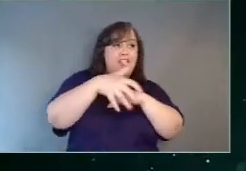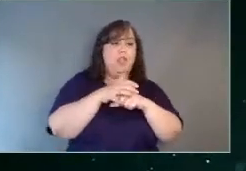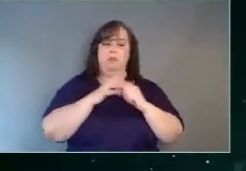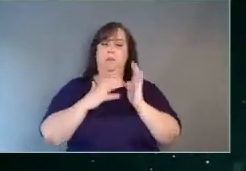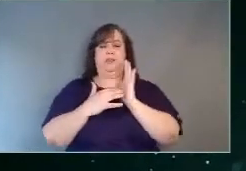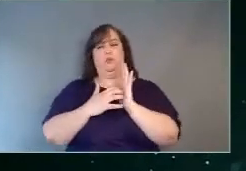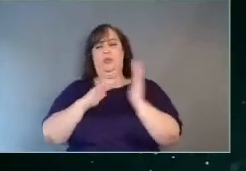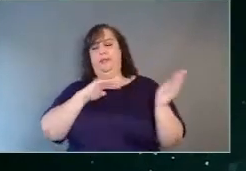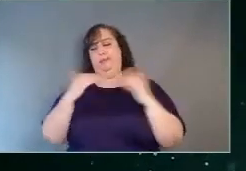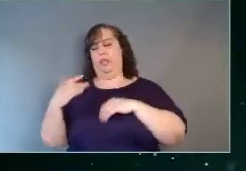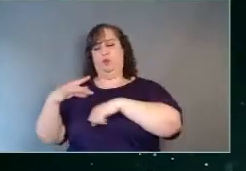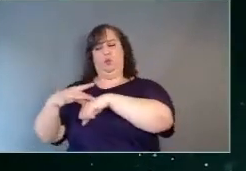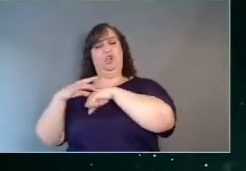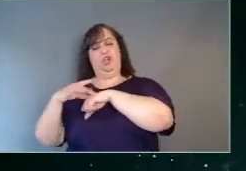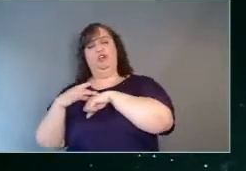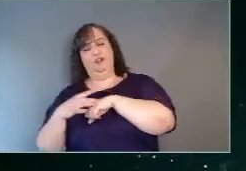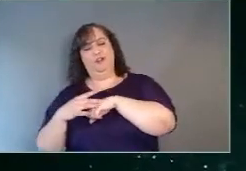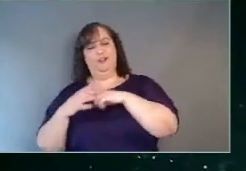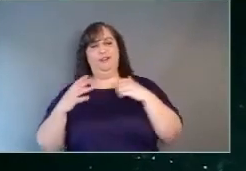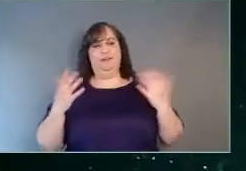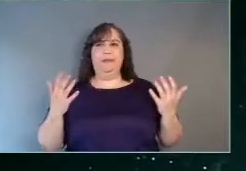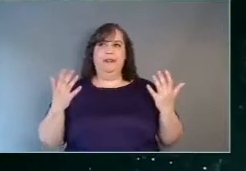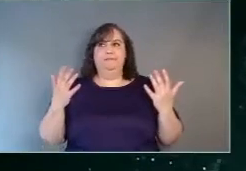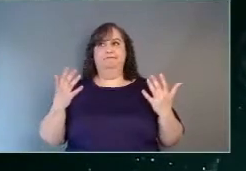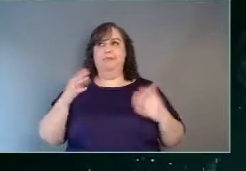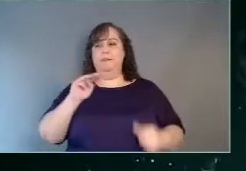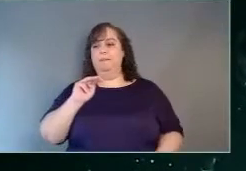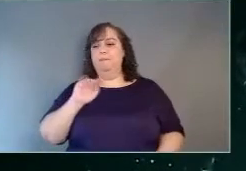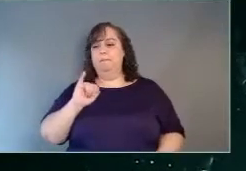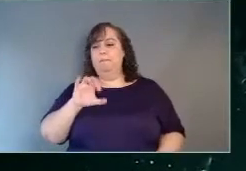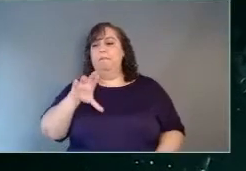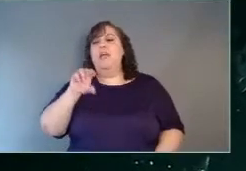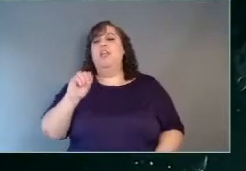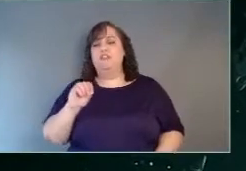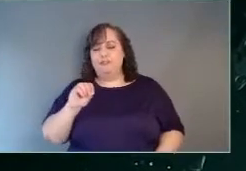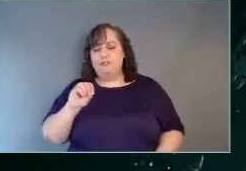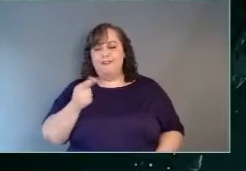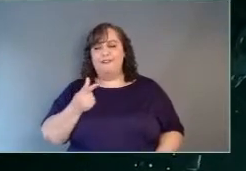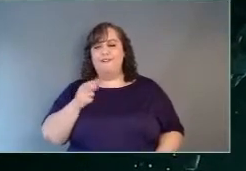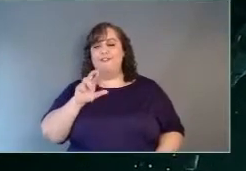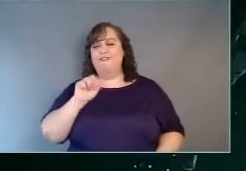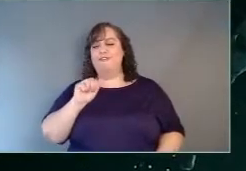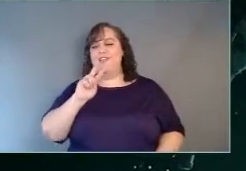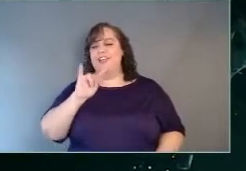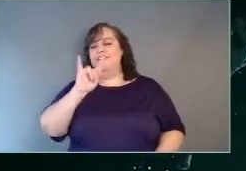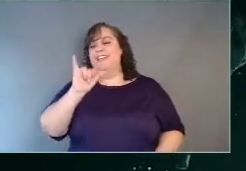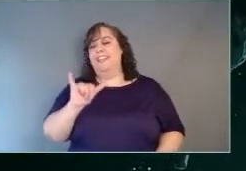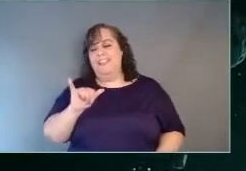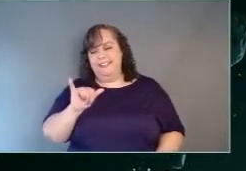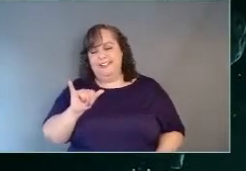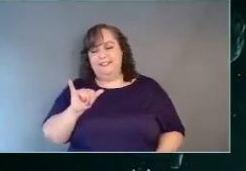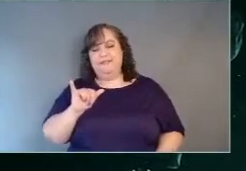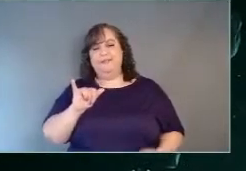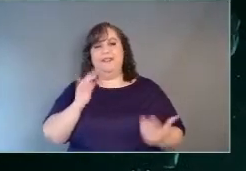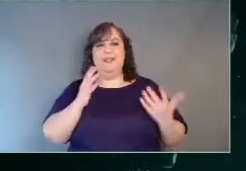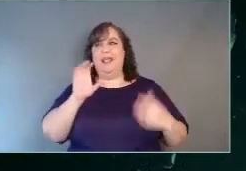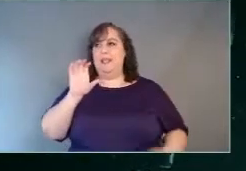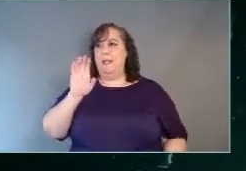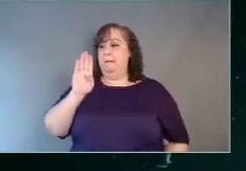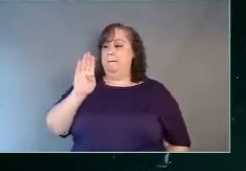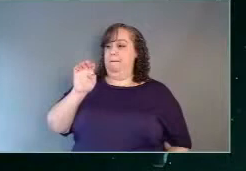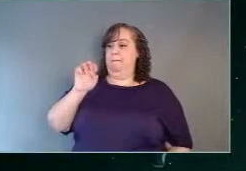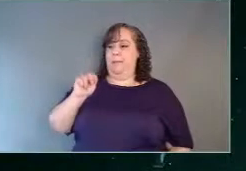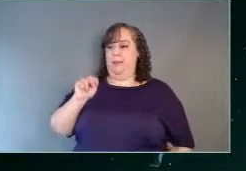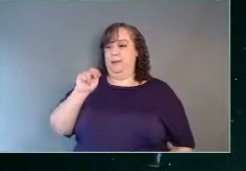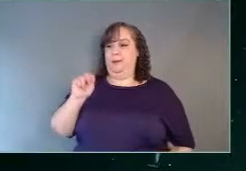we're thinking about things that are often more like microgravity when we look at asteroids like Bennu. And